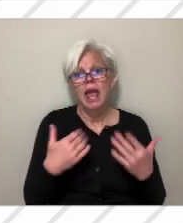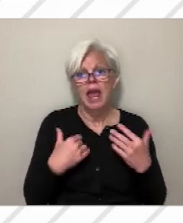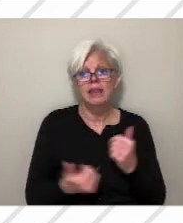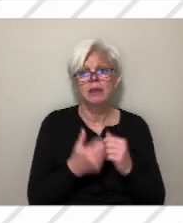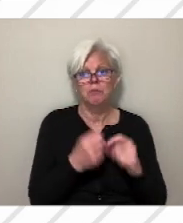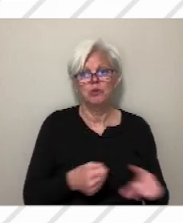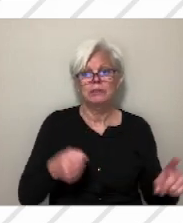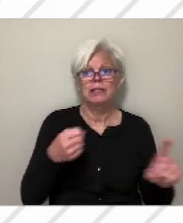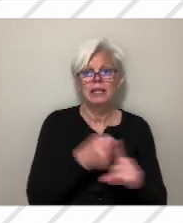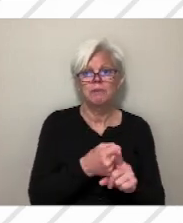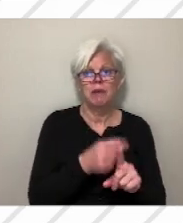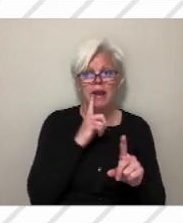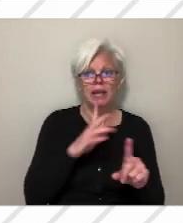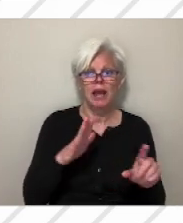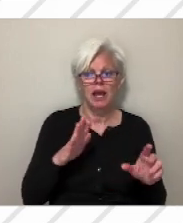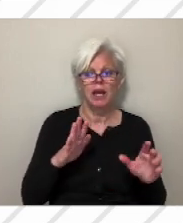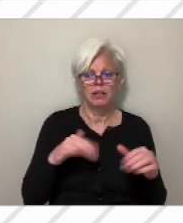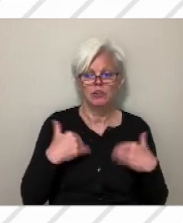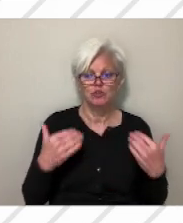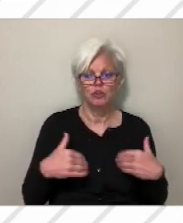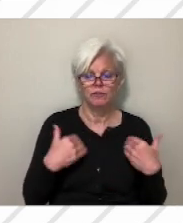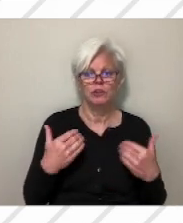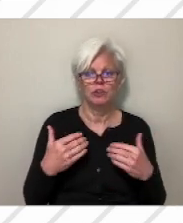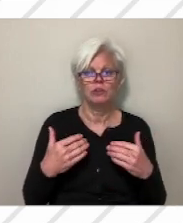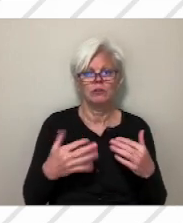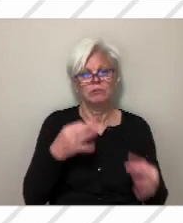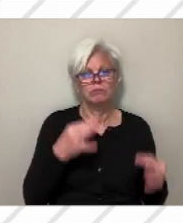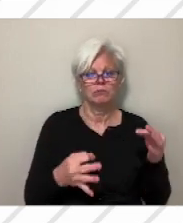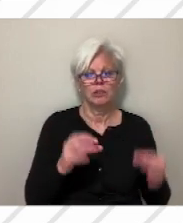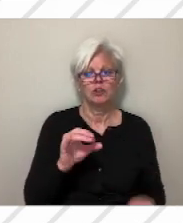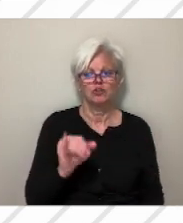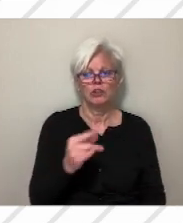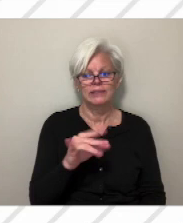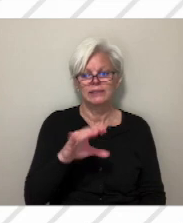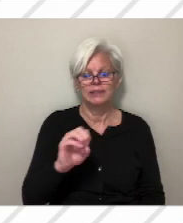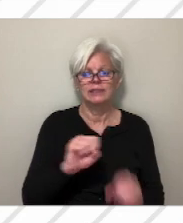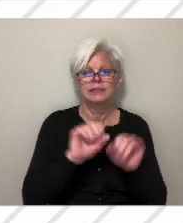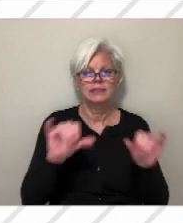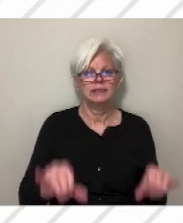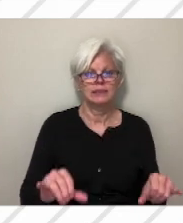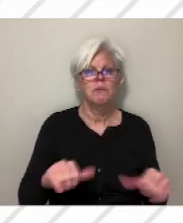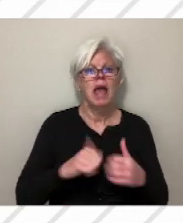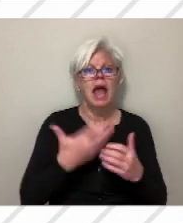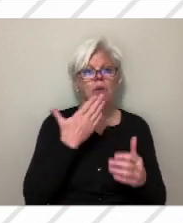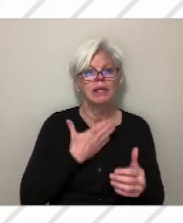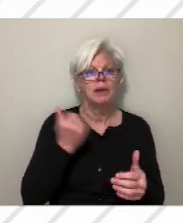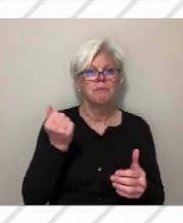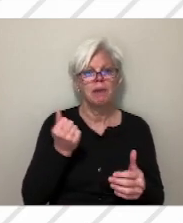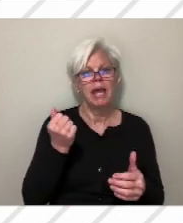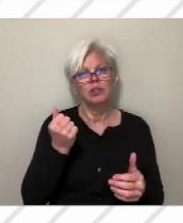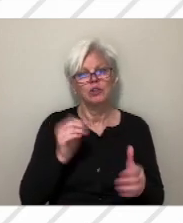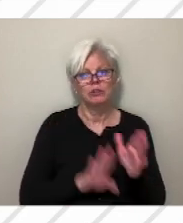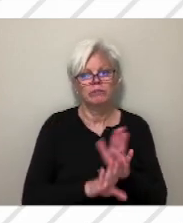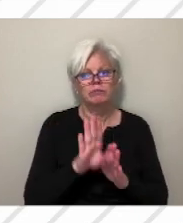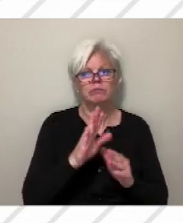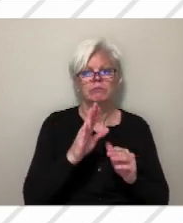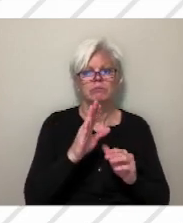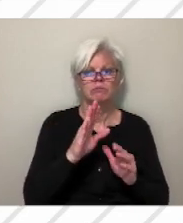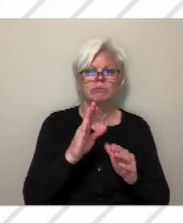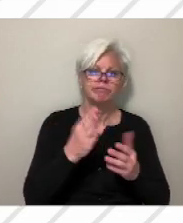on the juvenile justice system, and thinking about how we can better build policies that